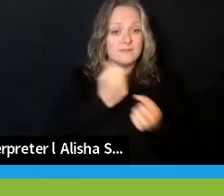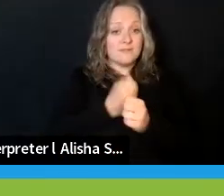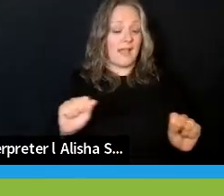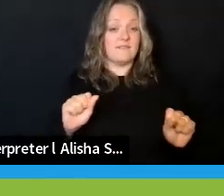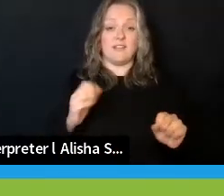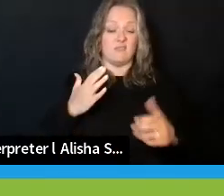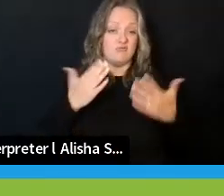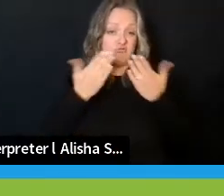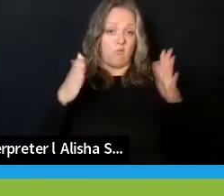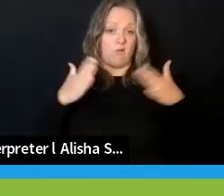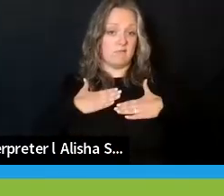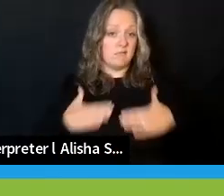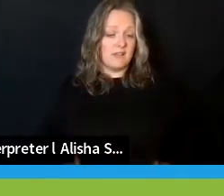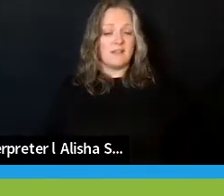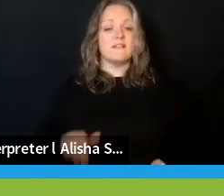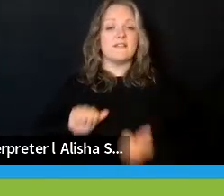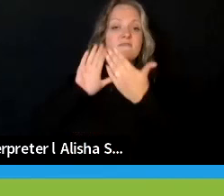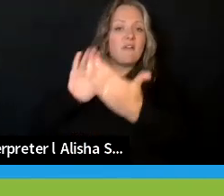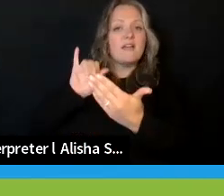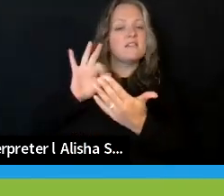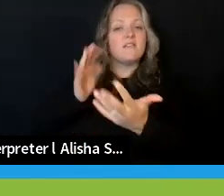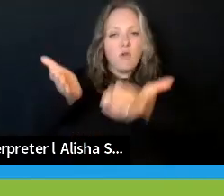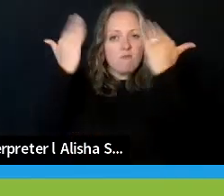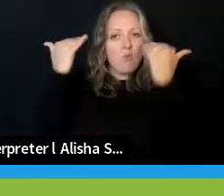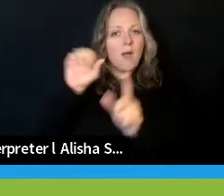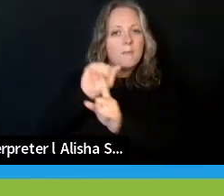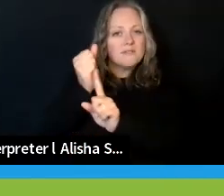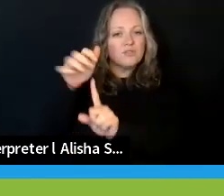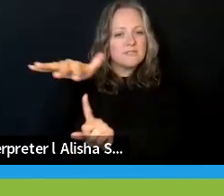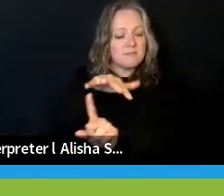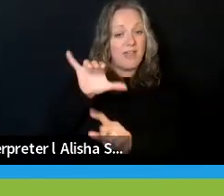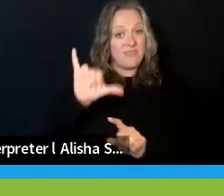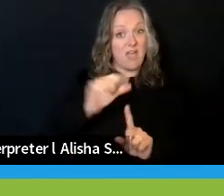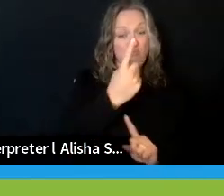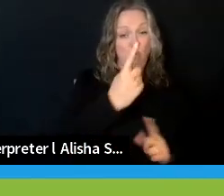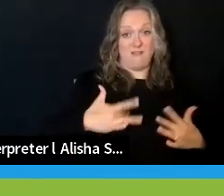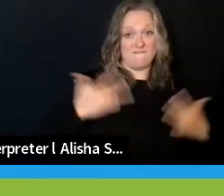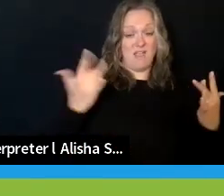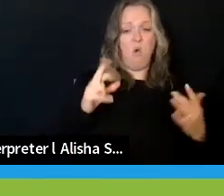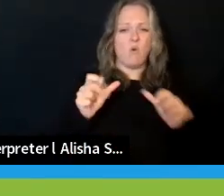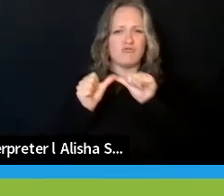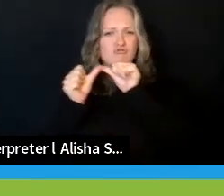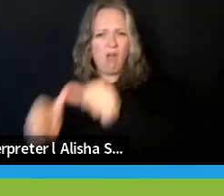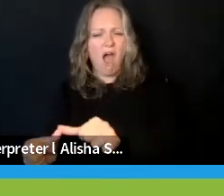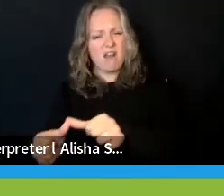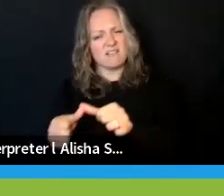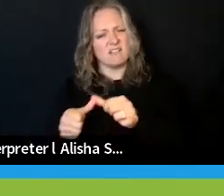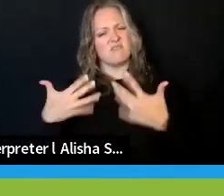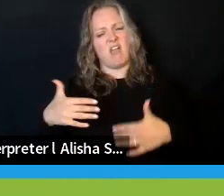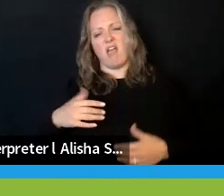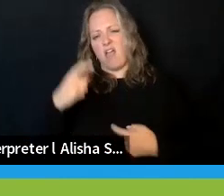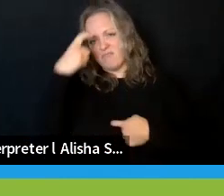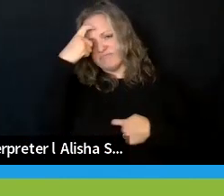overwhelming circumstances. And that event or chronic events does leave a mark, usually a coping mechanism and